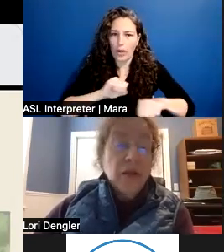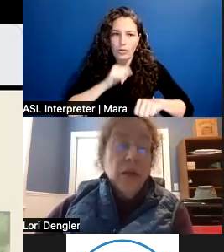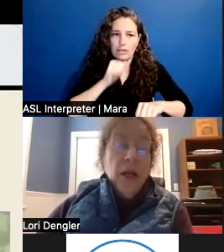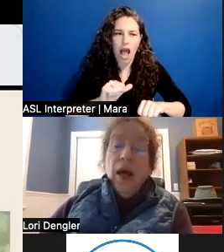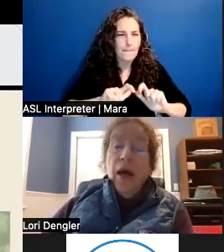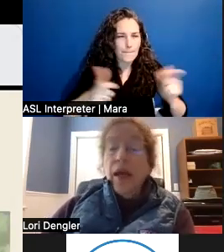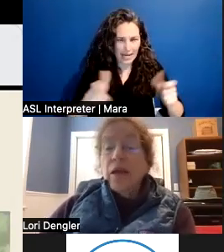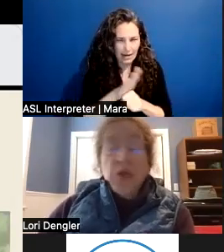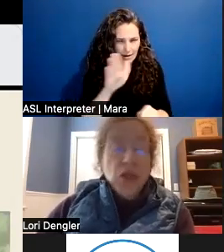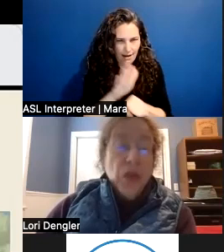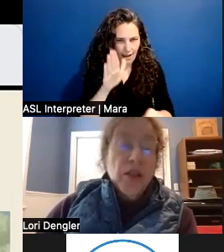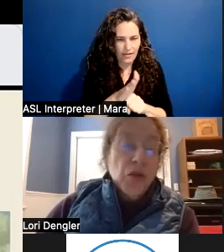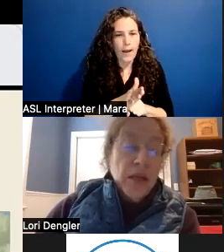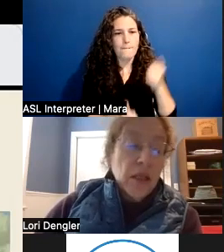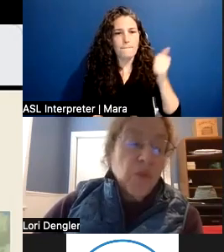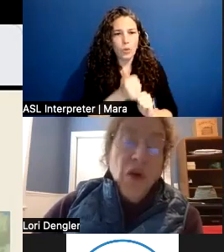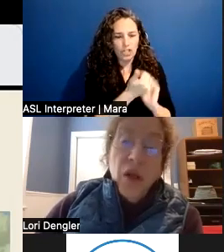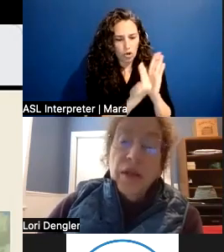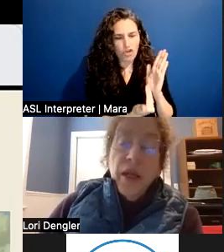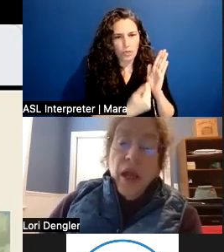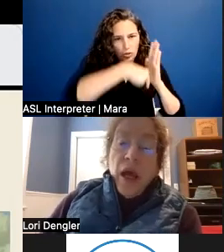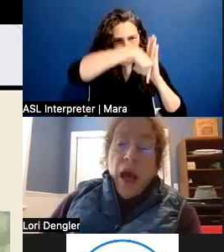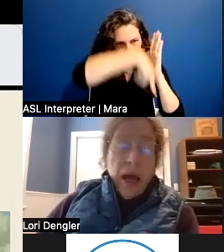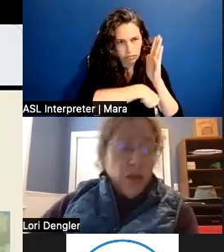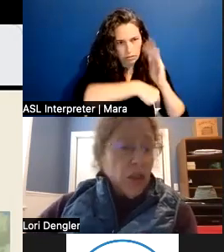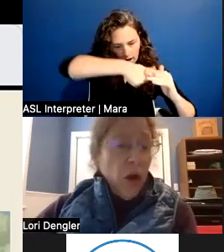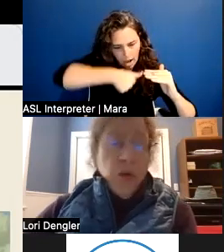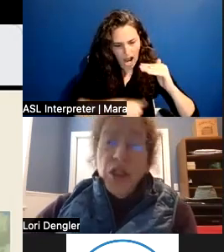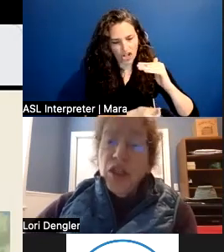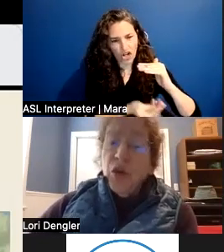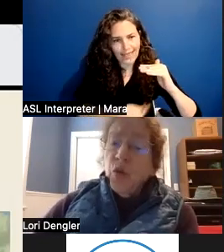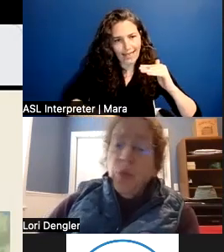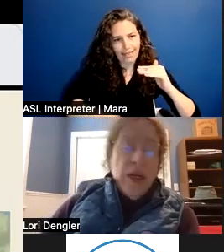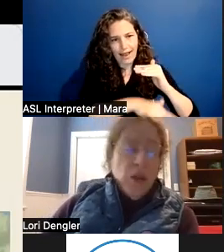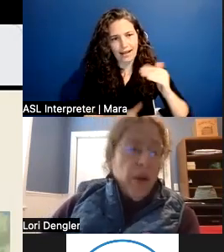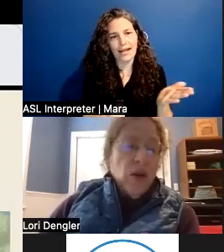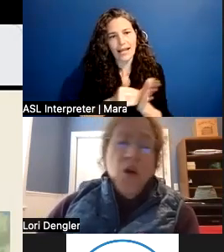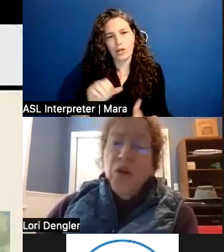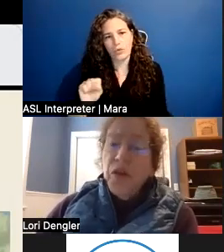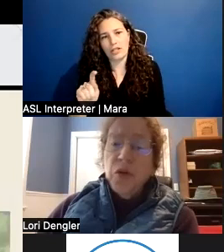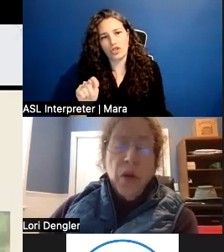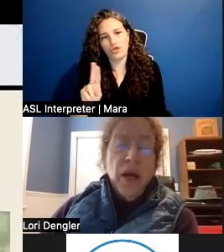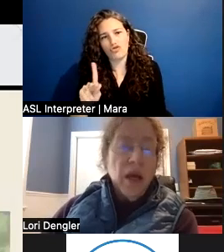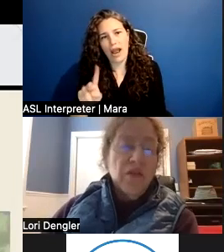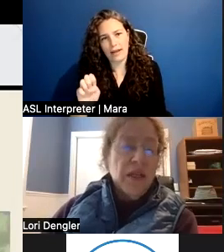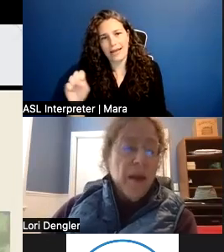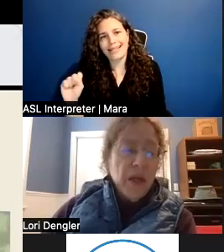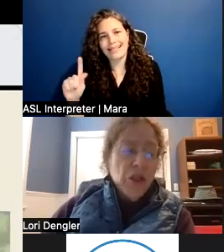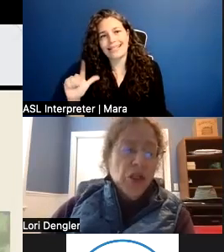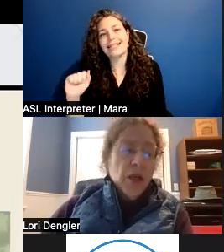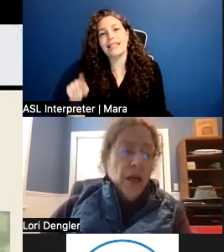land, and it was a strike slip fault. So just a real quick overview of